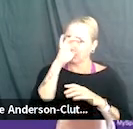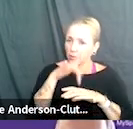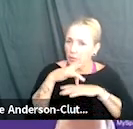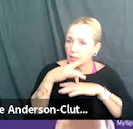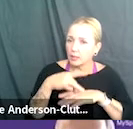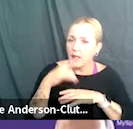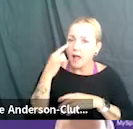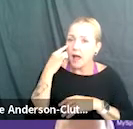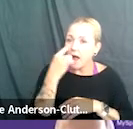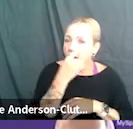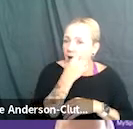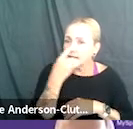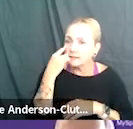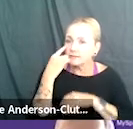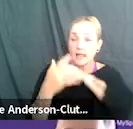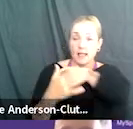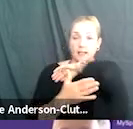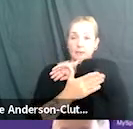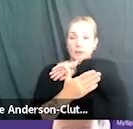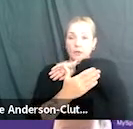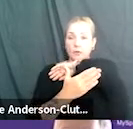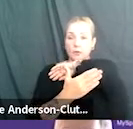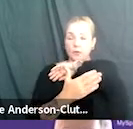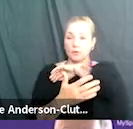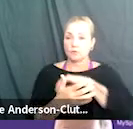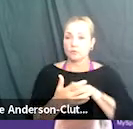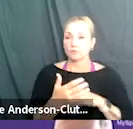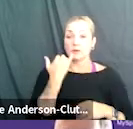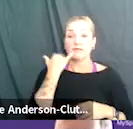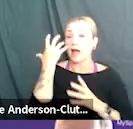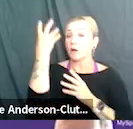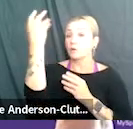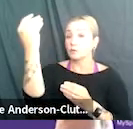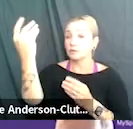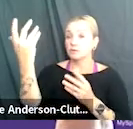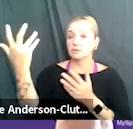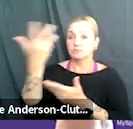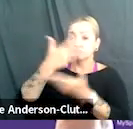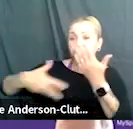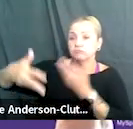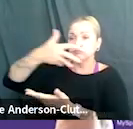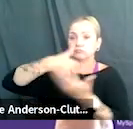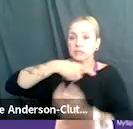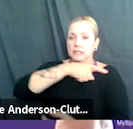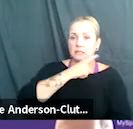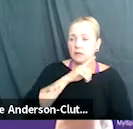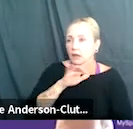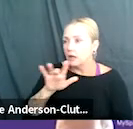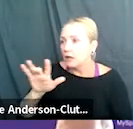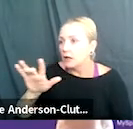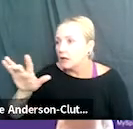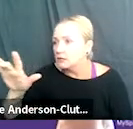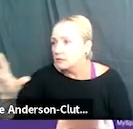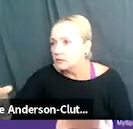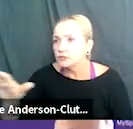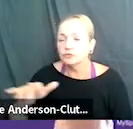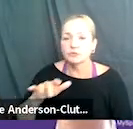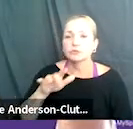created a fair amount of problems out in the community, as one can imagine.